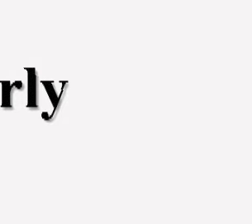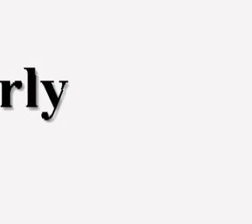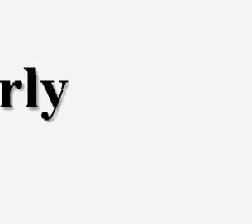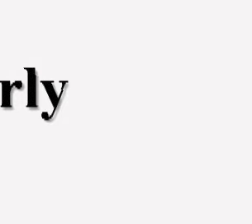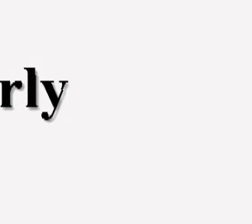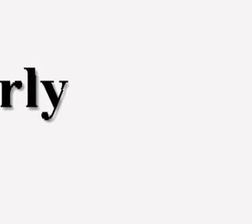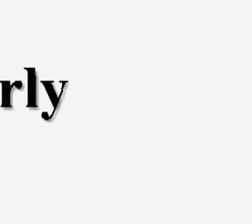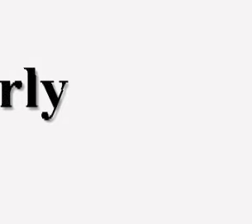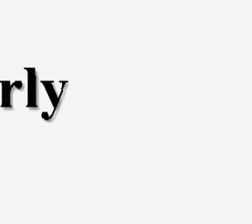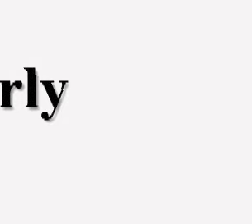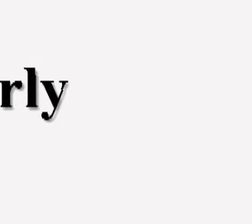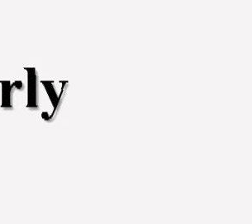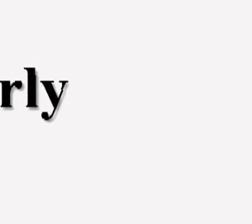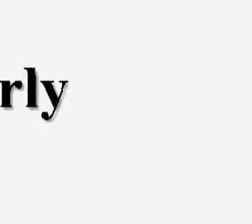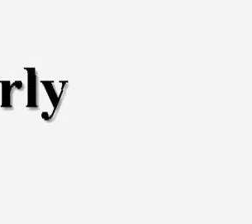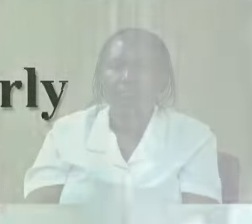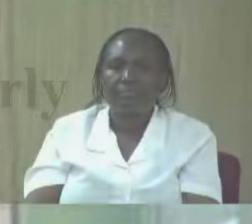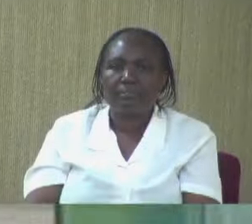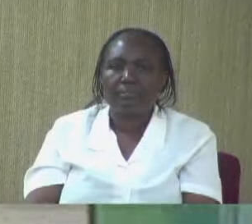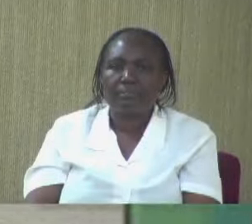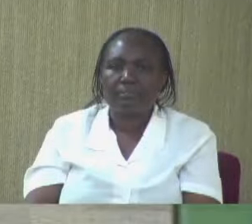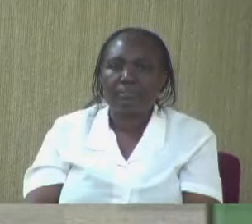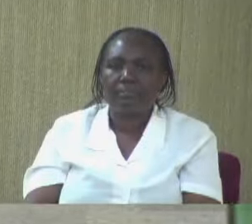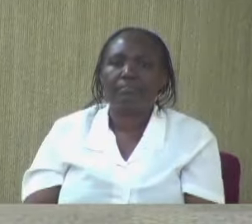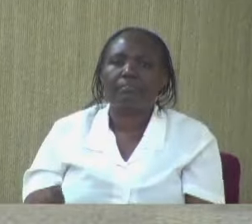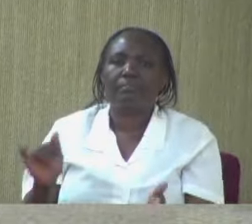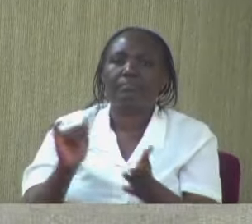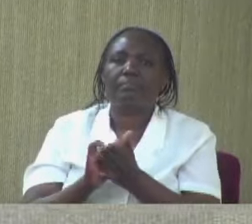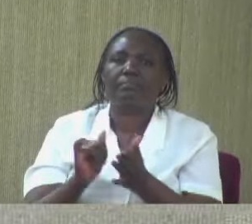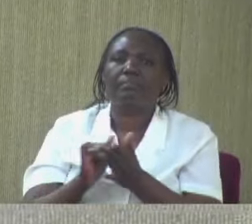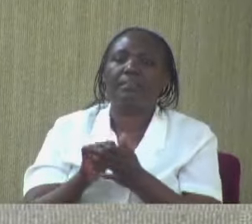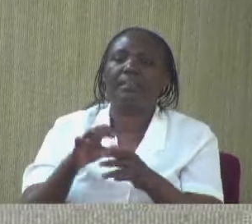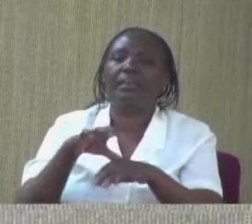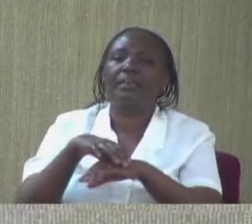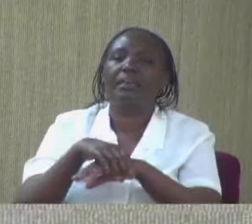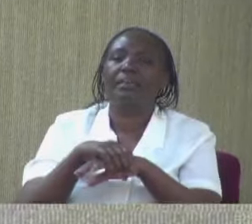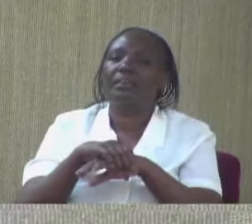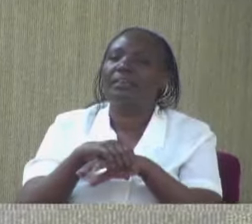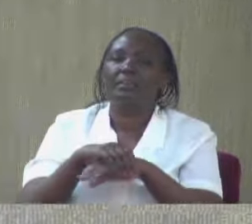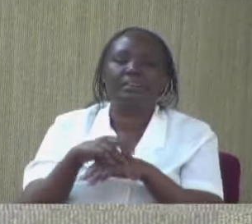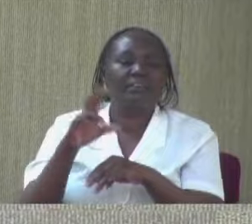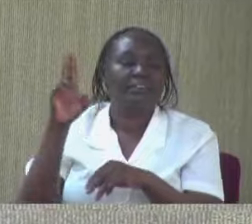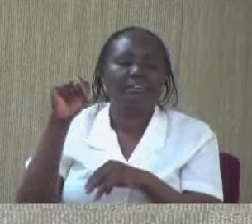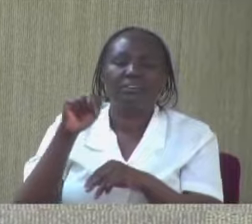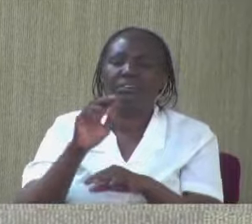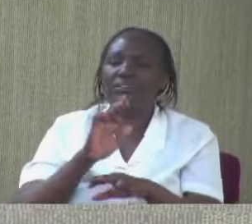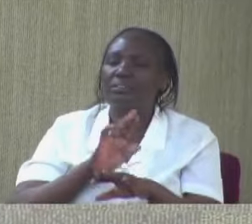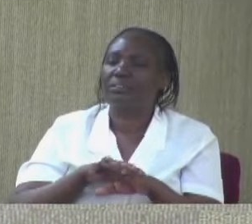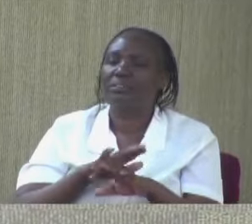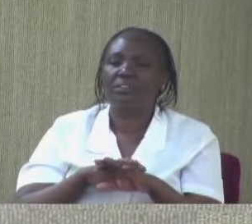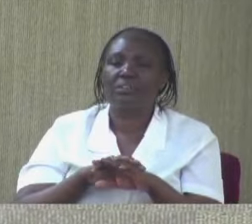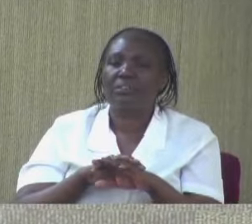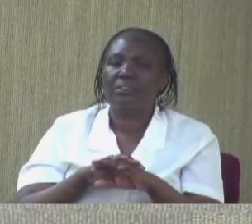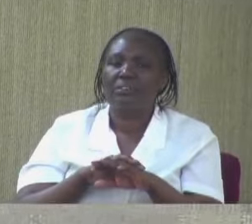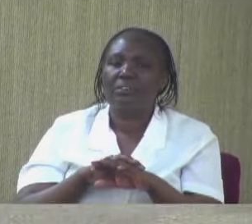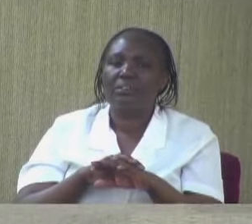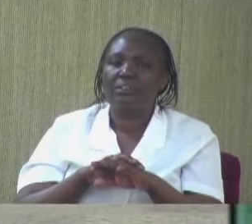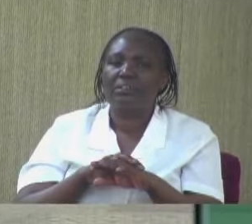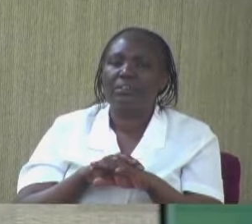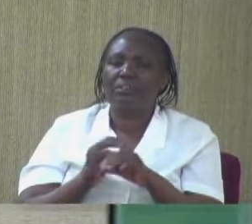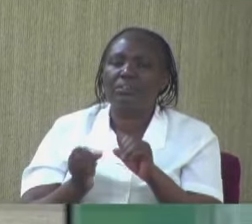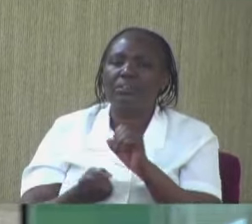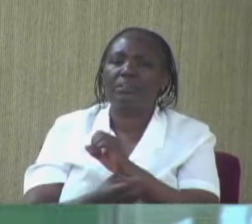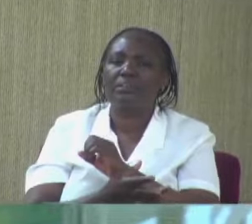Did you catch that? That even English is not good enough to